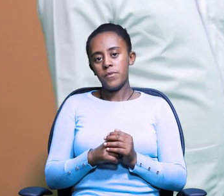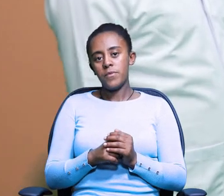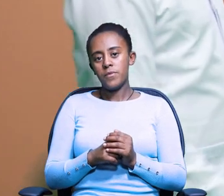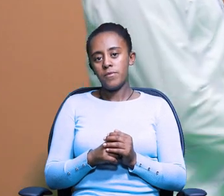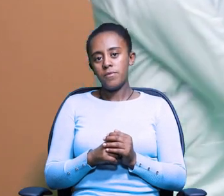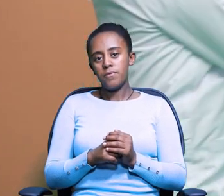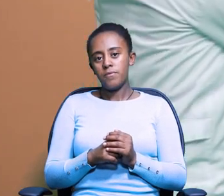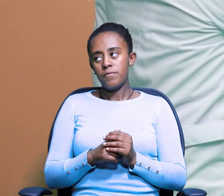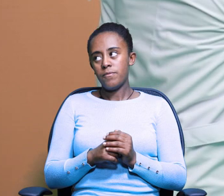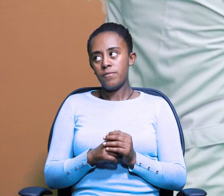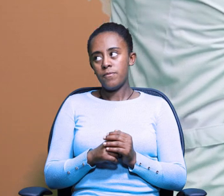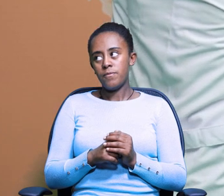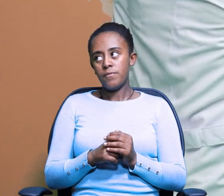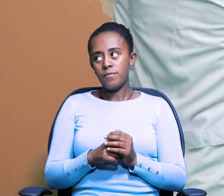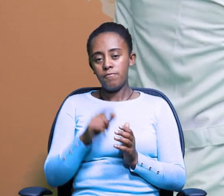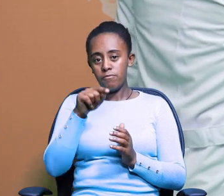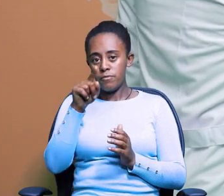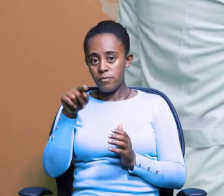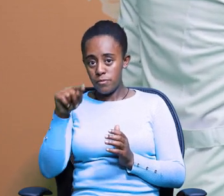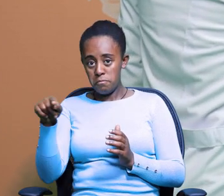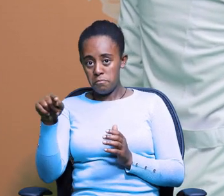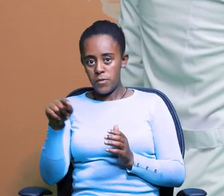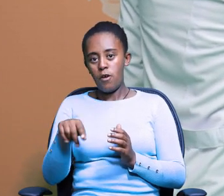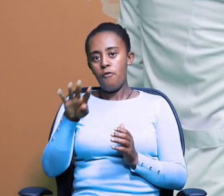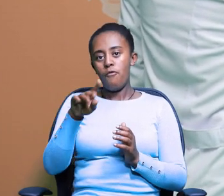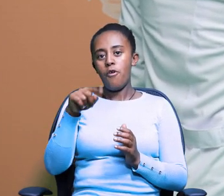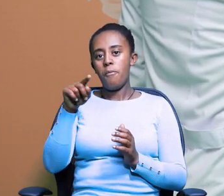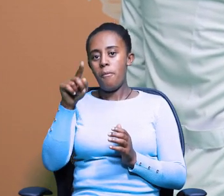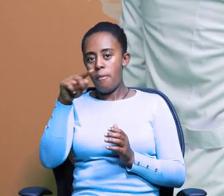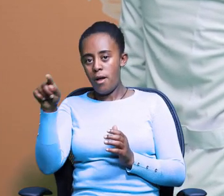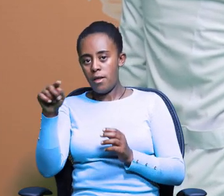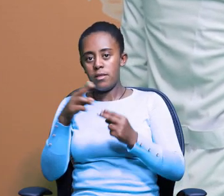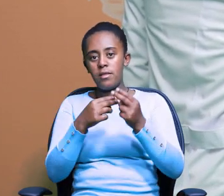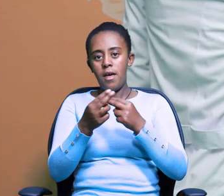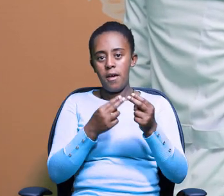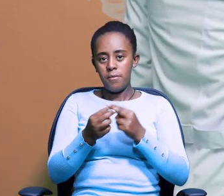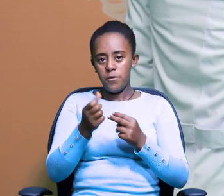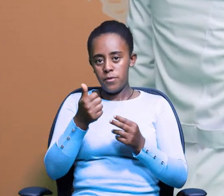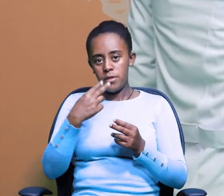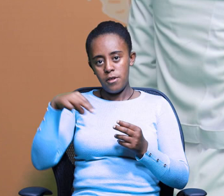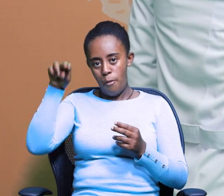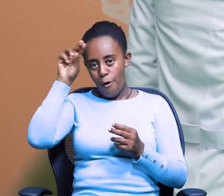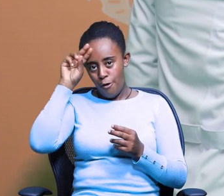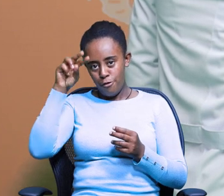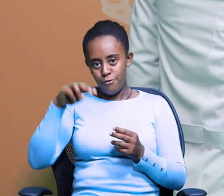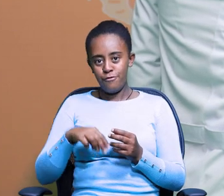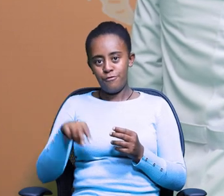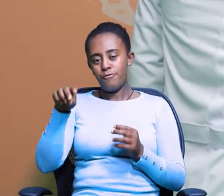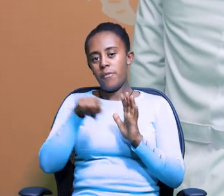free space is given, that is 4 pi times 10 to the power